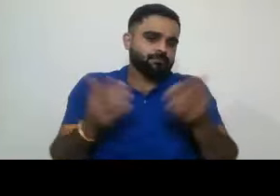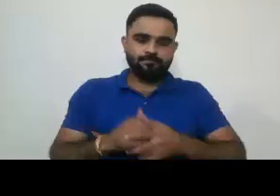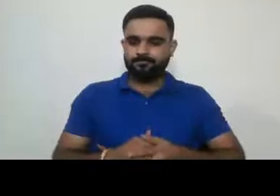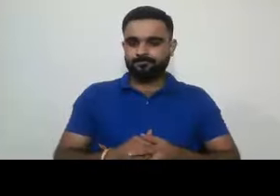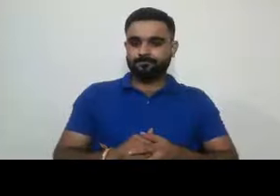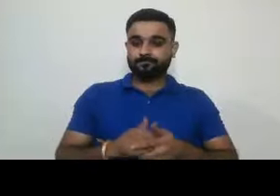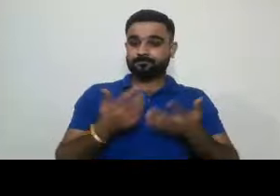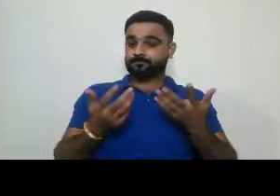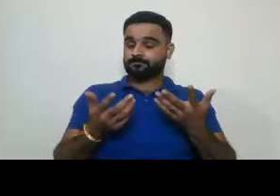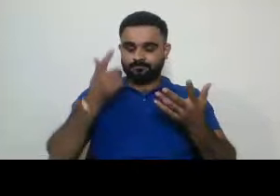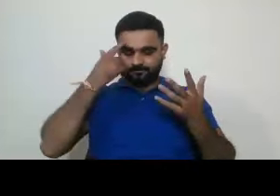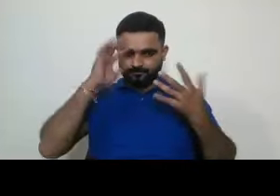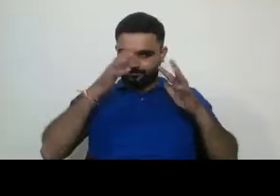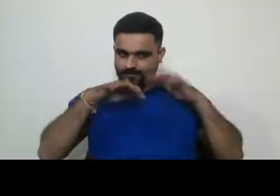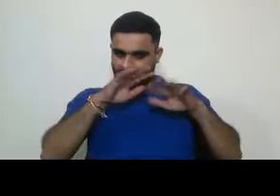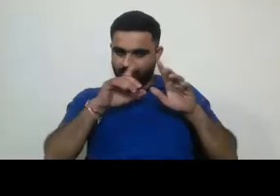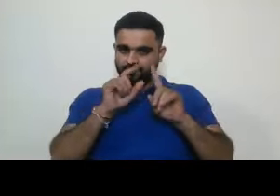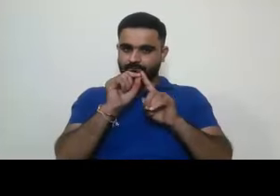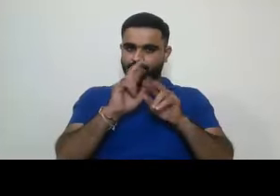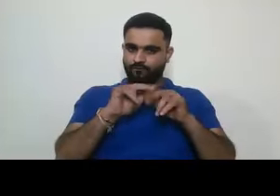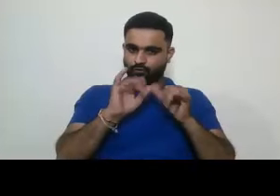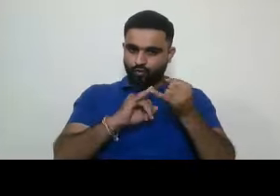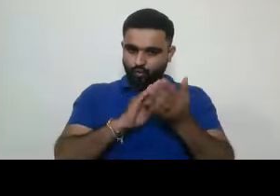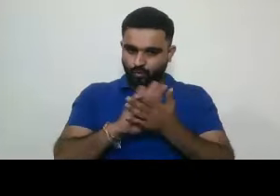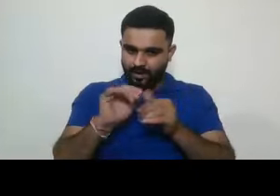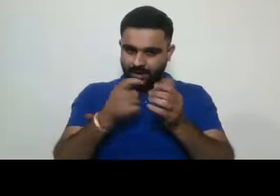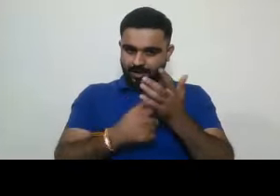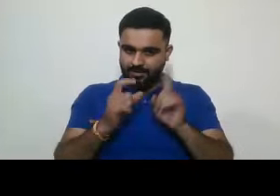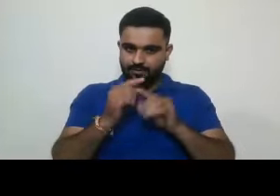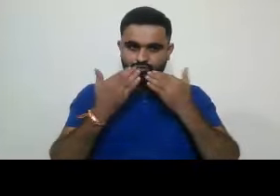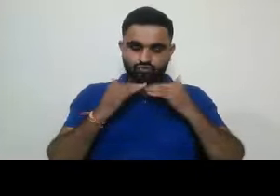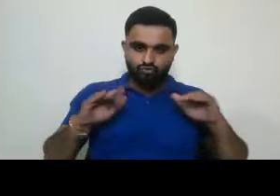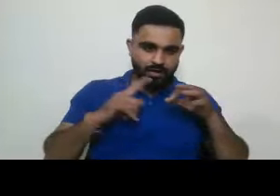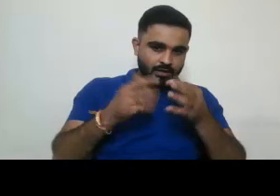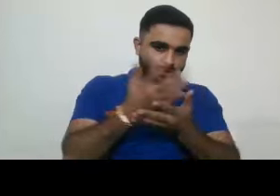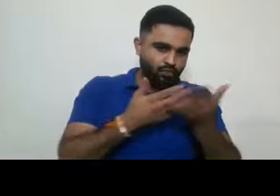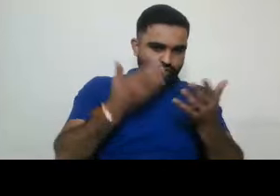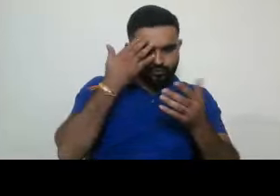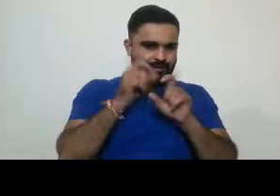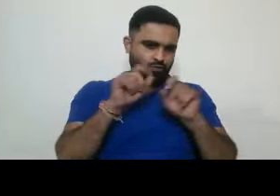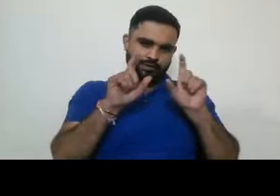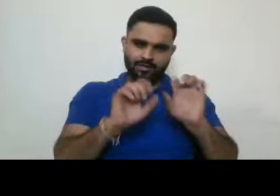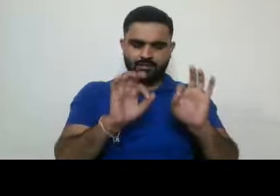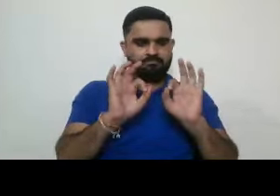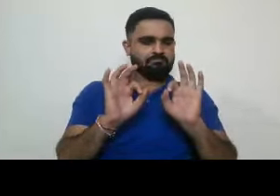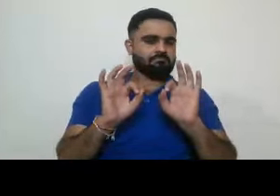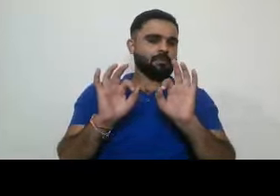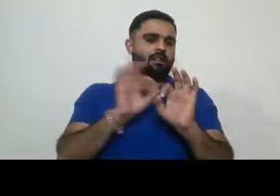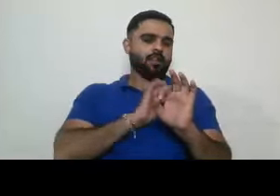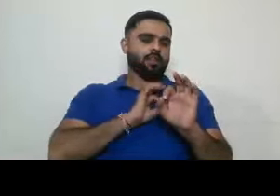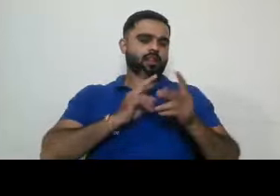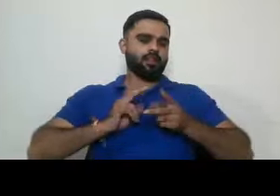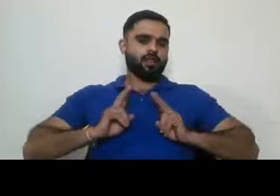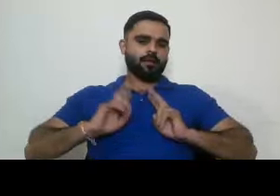Yeah, brainstorming, flashcards, student manual building, Q&A. You got them right. Perfect. I love those